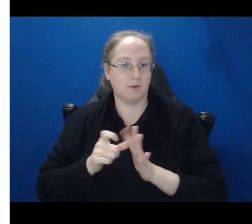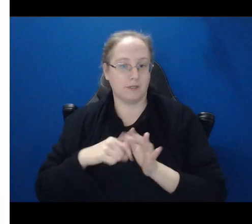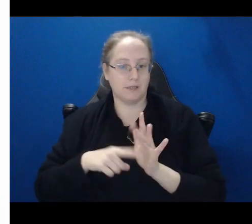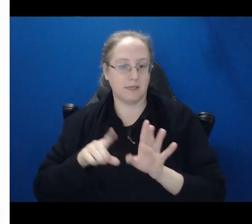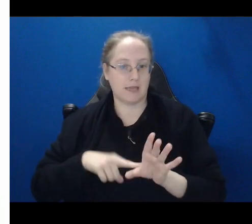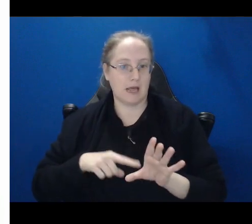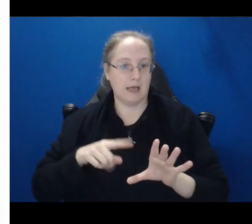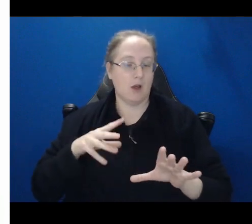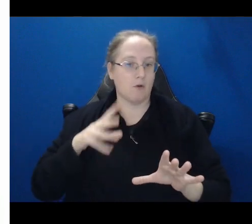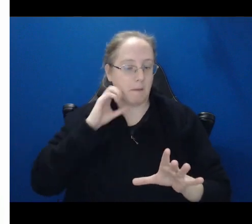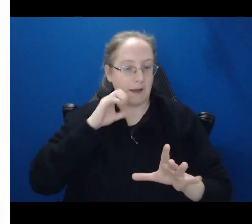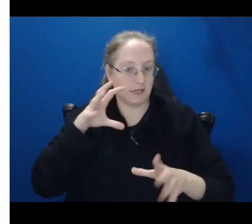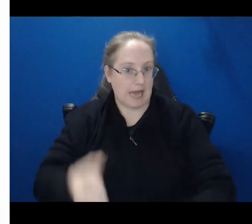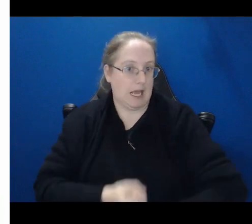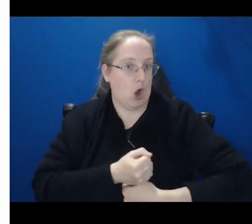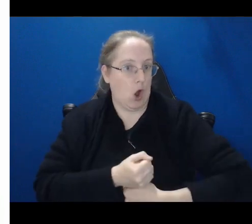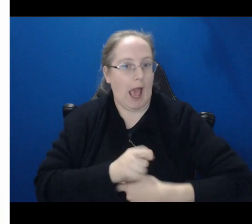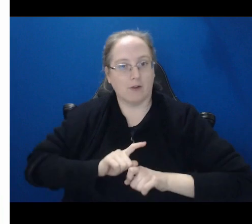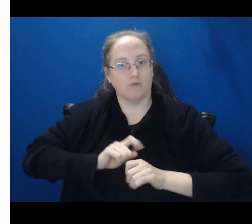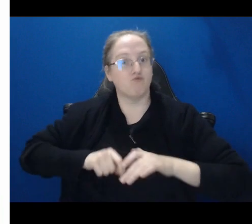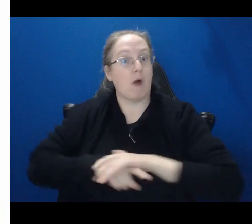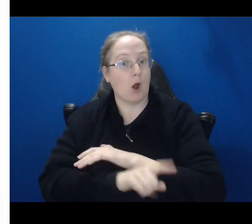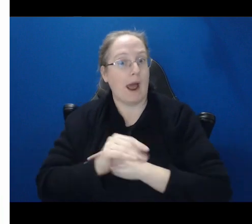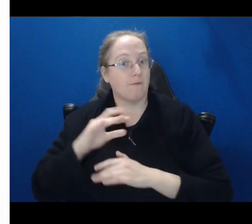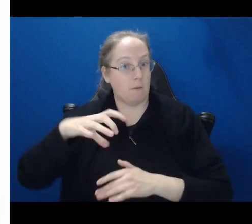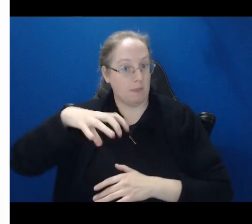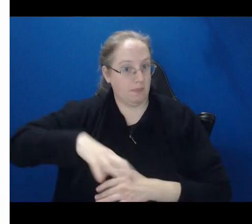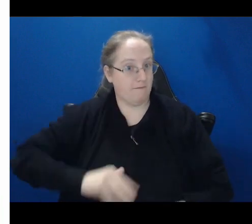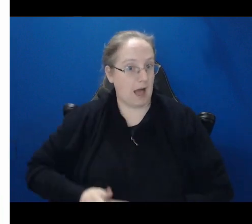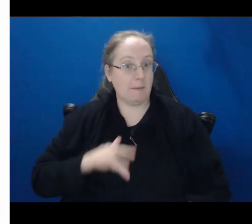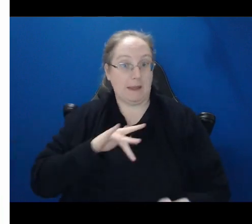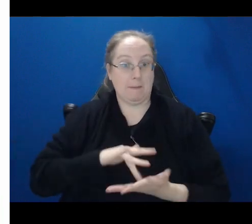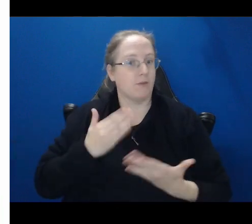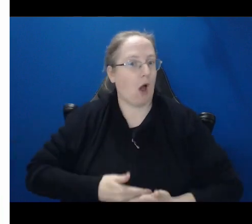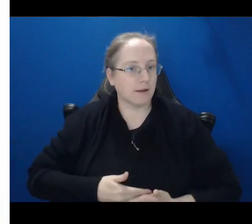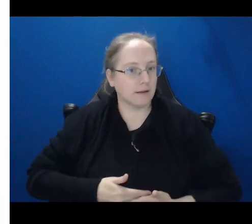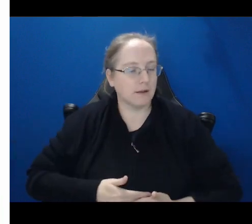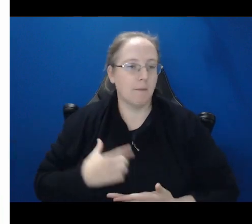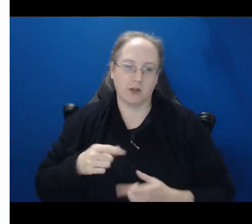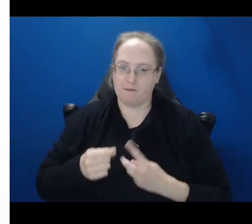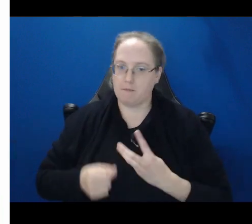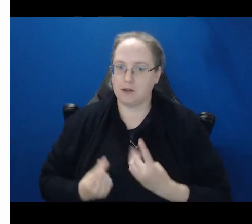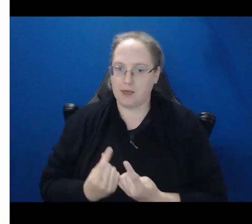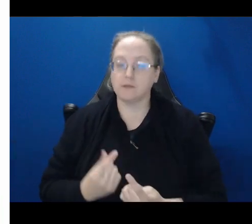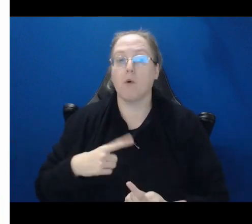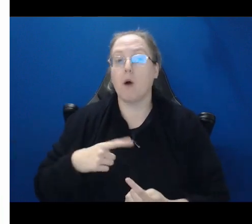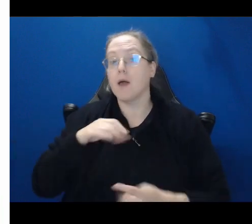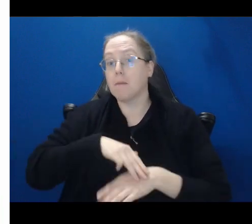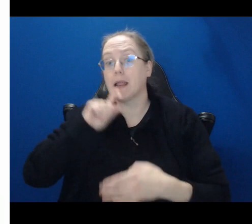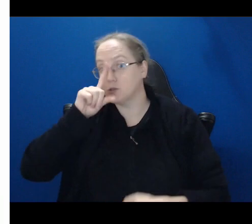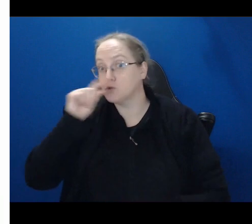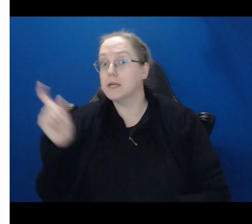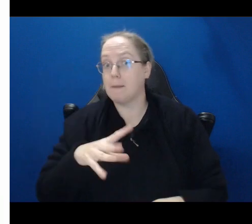from the station in the middle of the night because of many things, including police used to take the kids away.